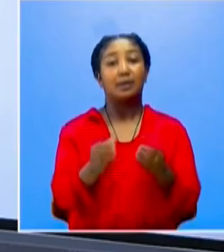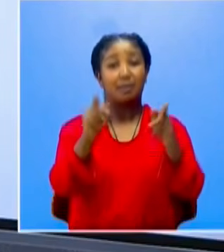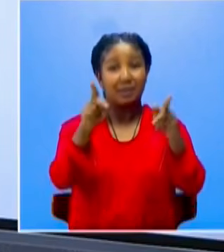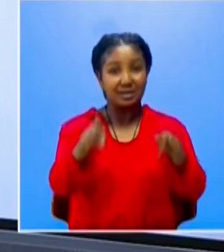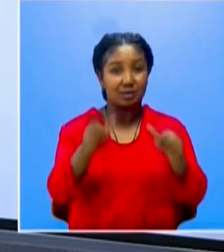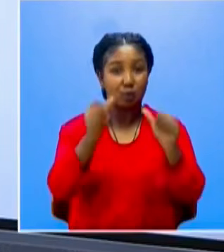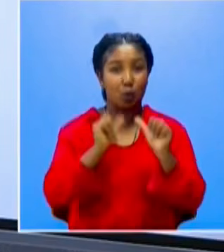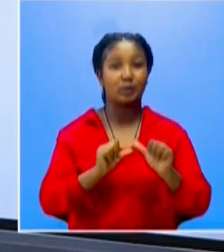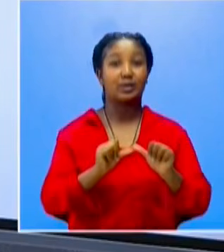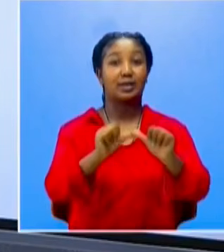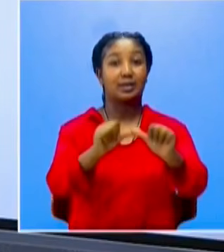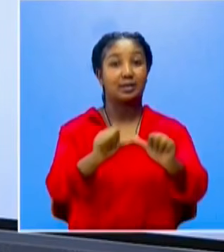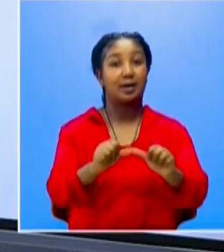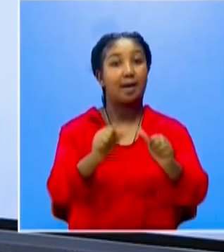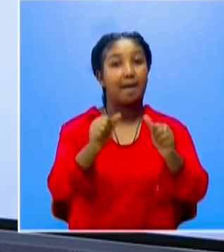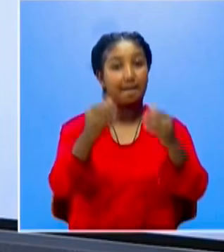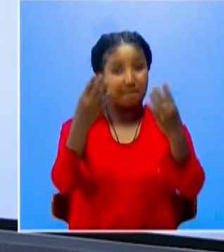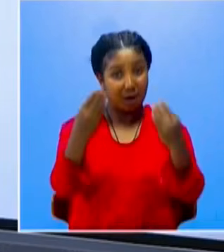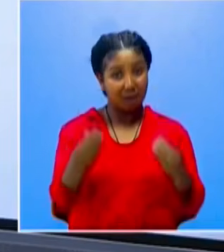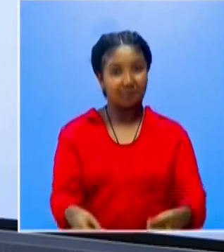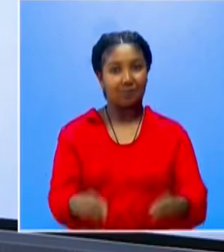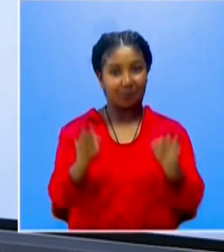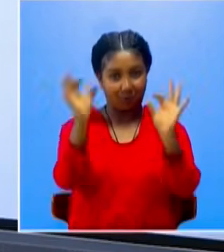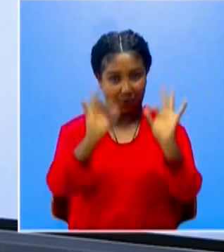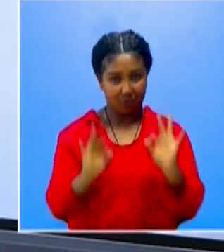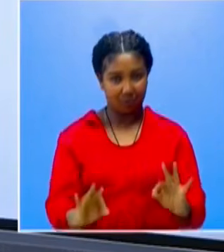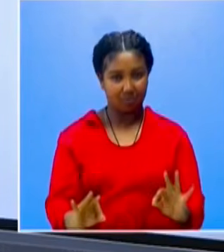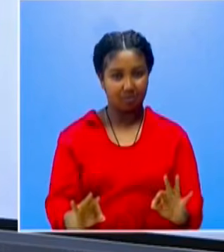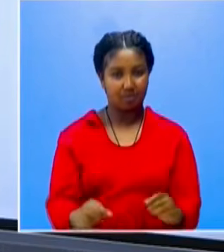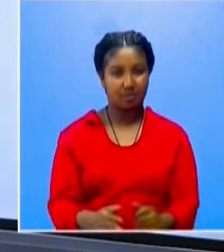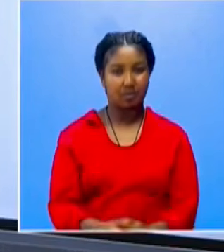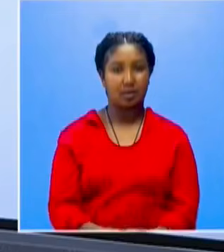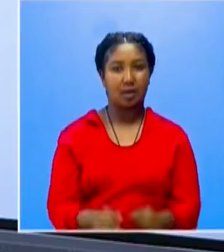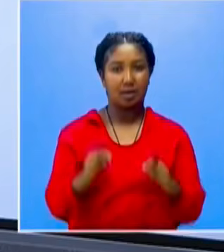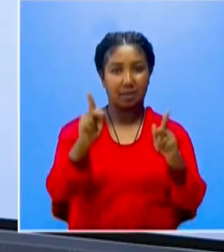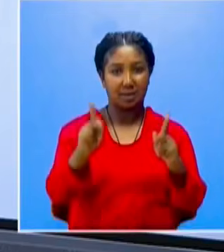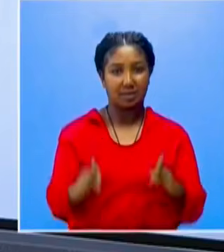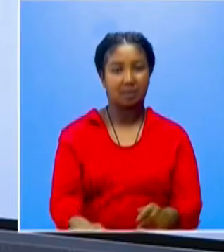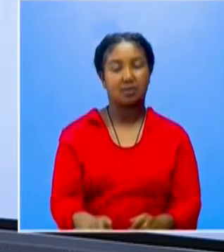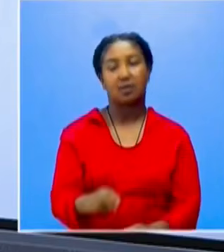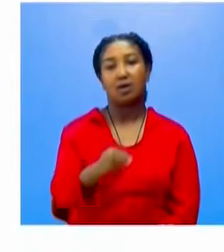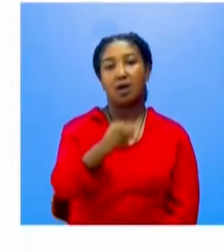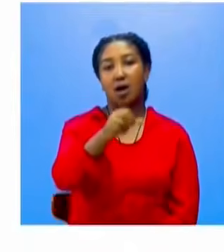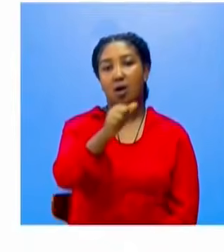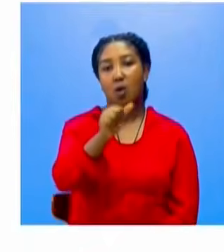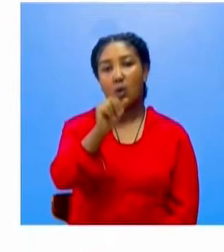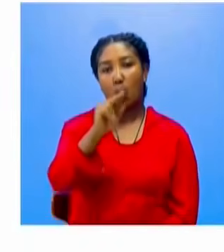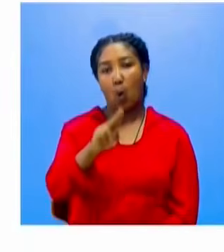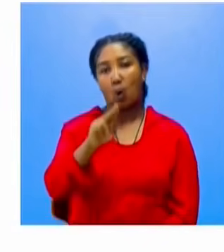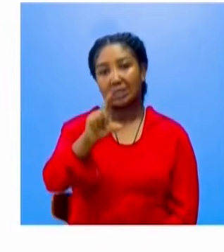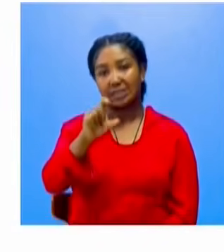present continuous passive, the form is, yeah, the present auxiliaries,